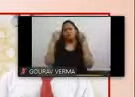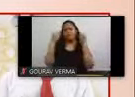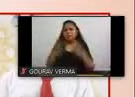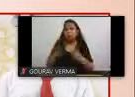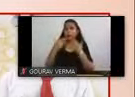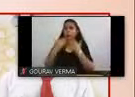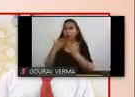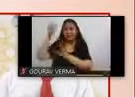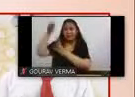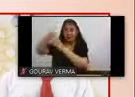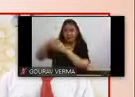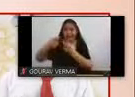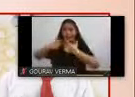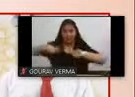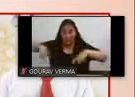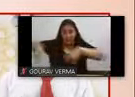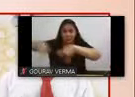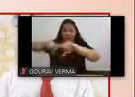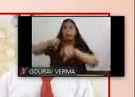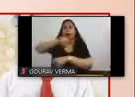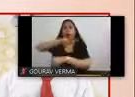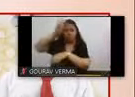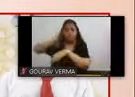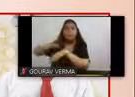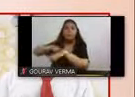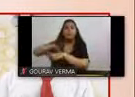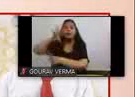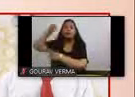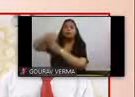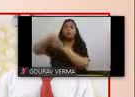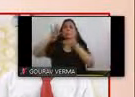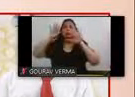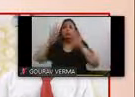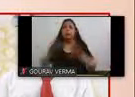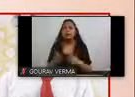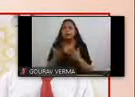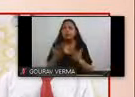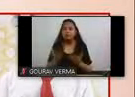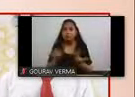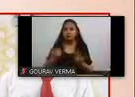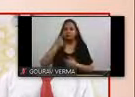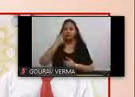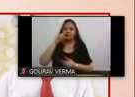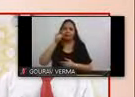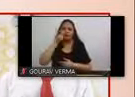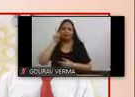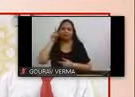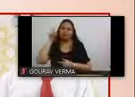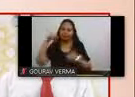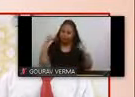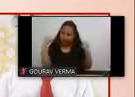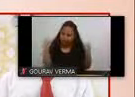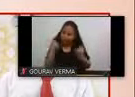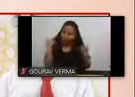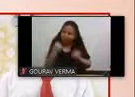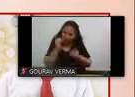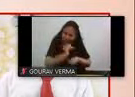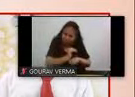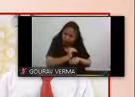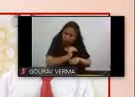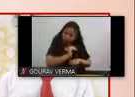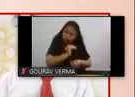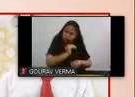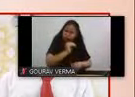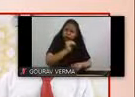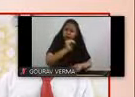And this is all because the parents made an effort right from the beginning and started early